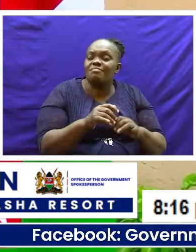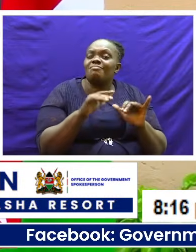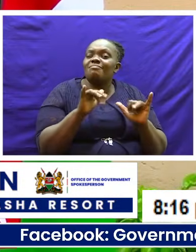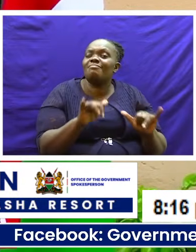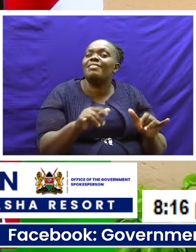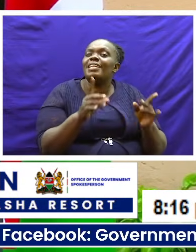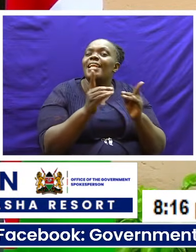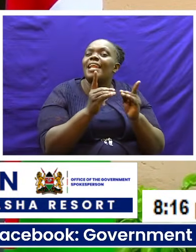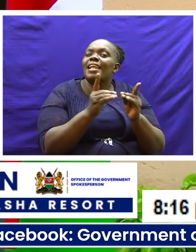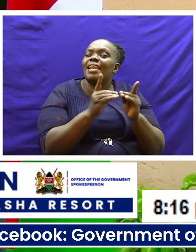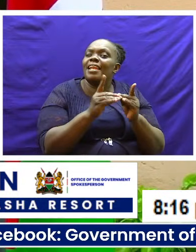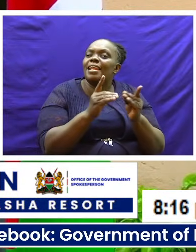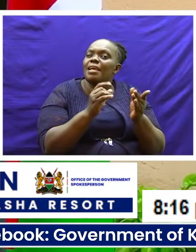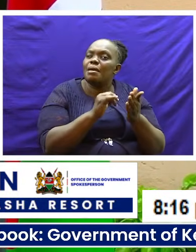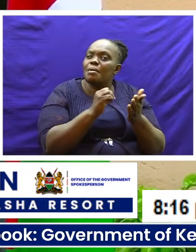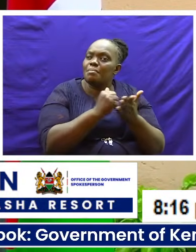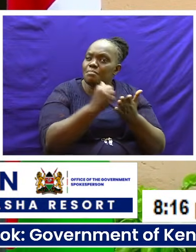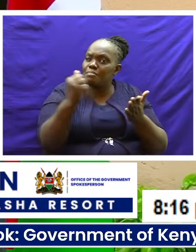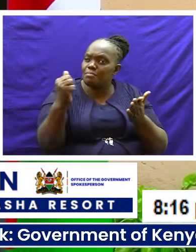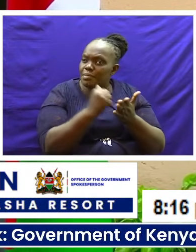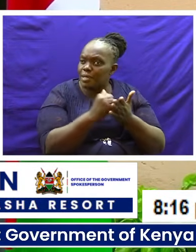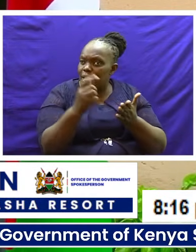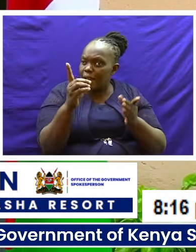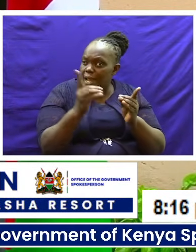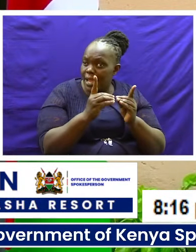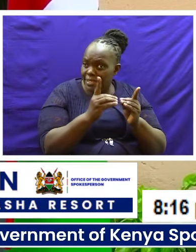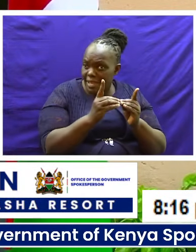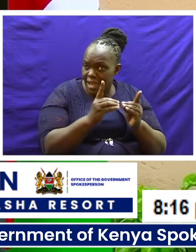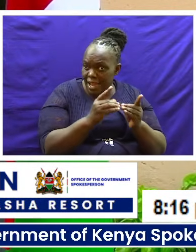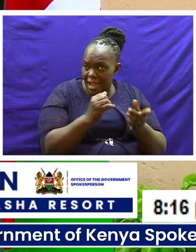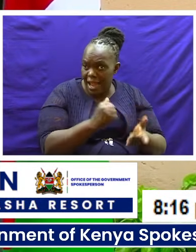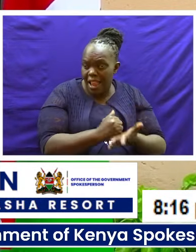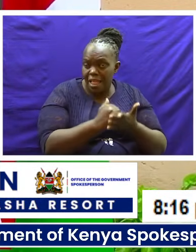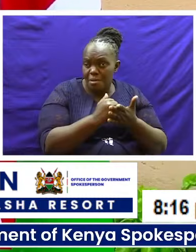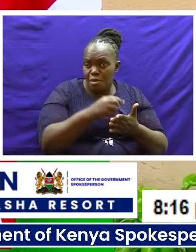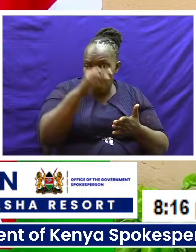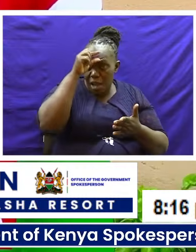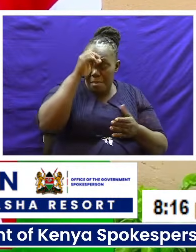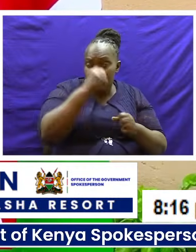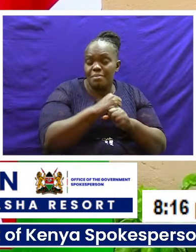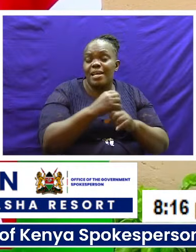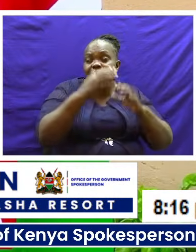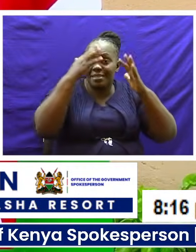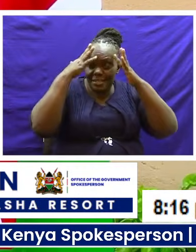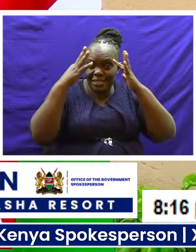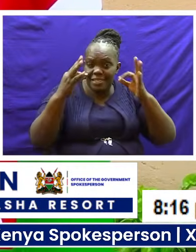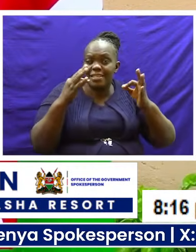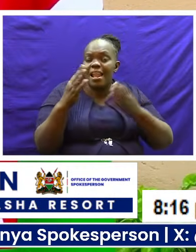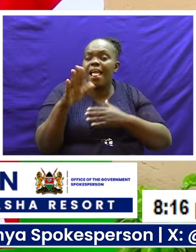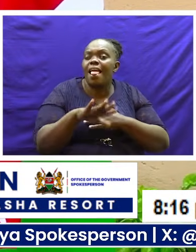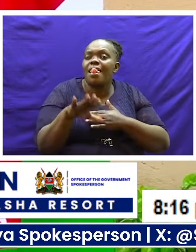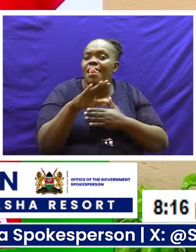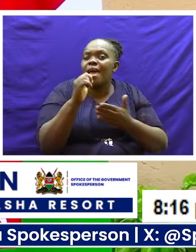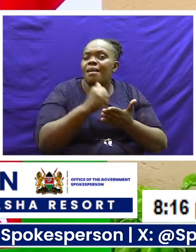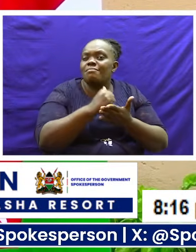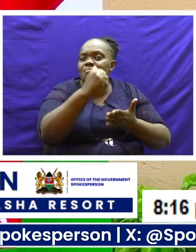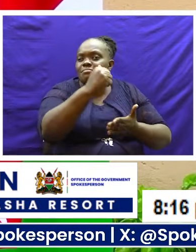data, placement data, to help government make decisions on matters